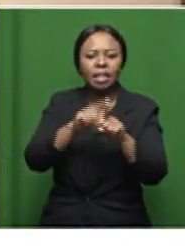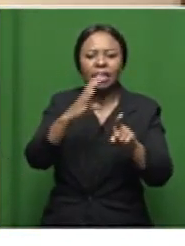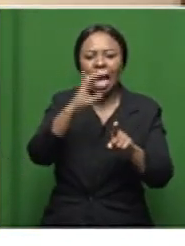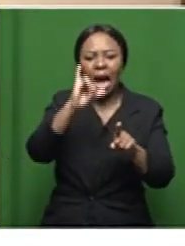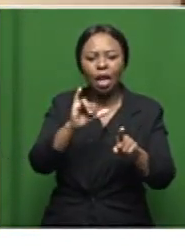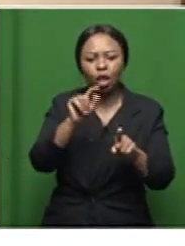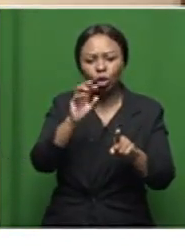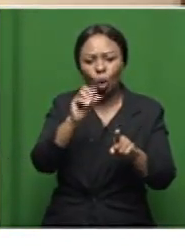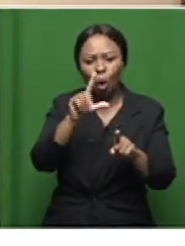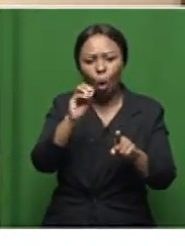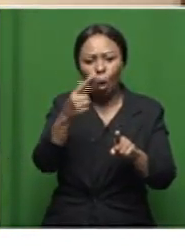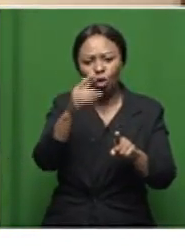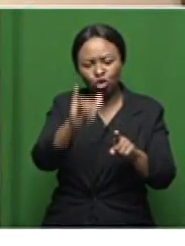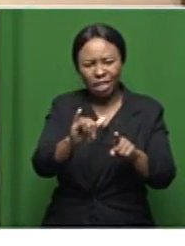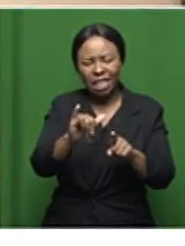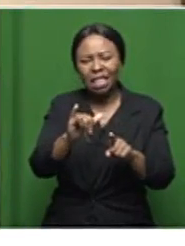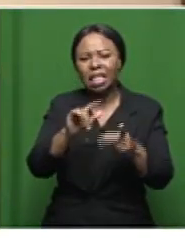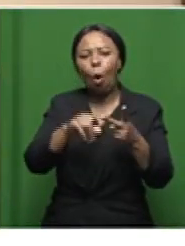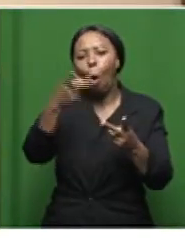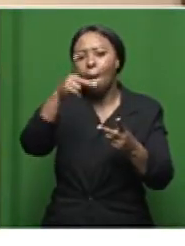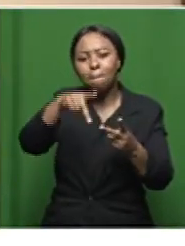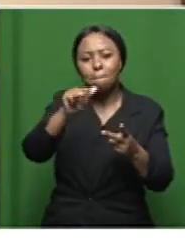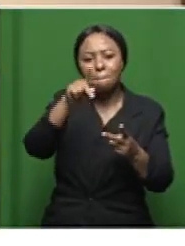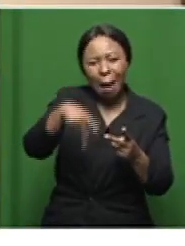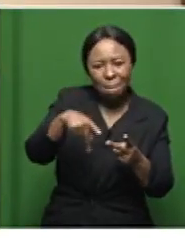is the Papa Nicolau smear or the pap smear.